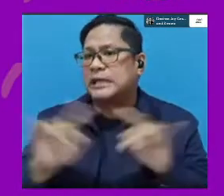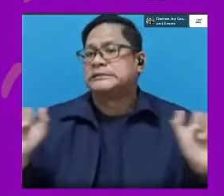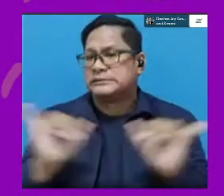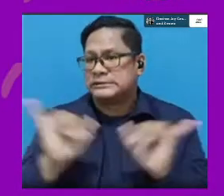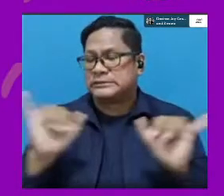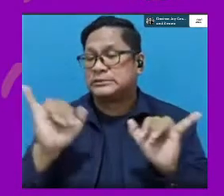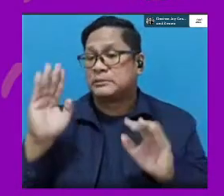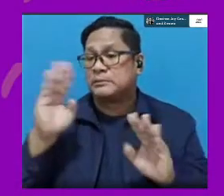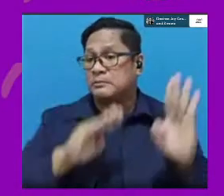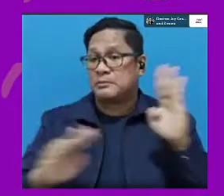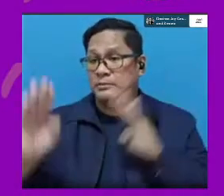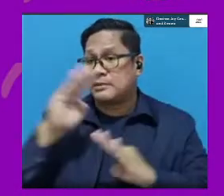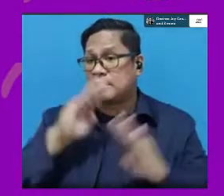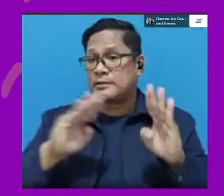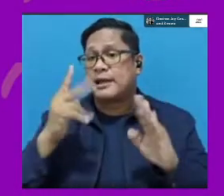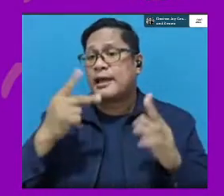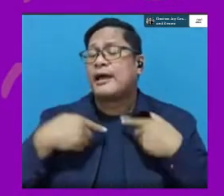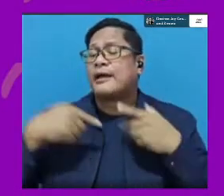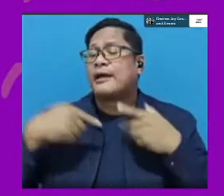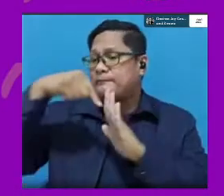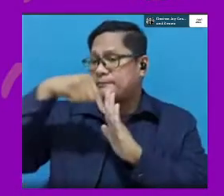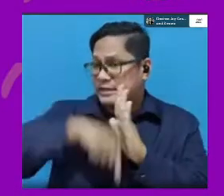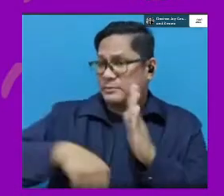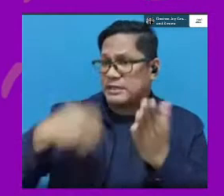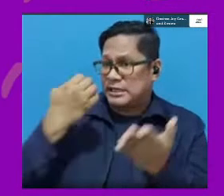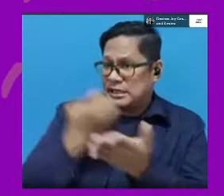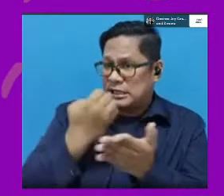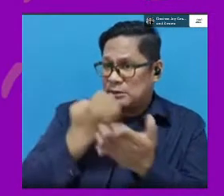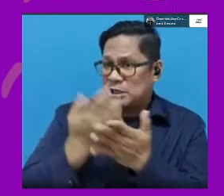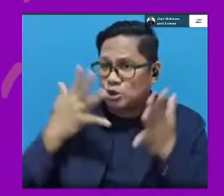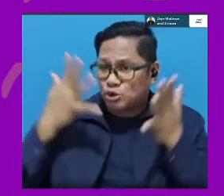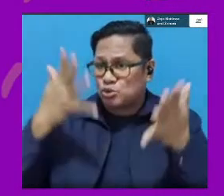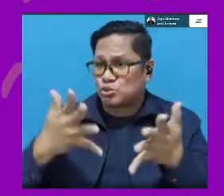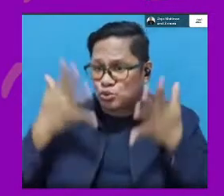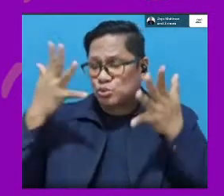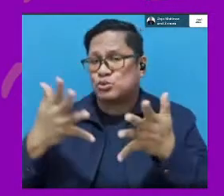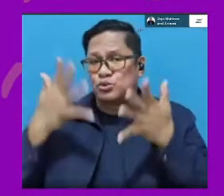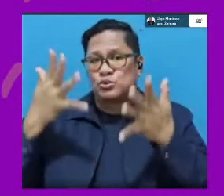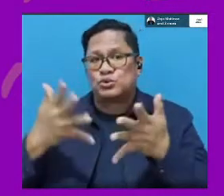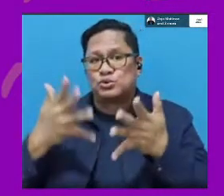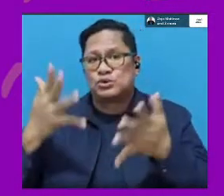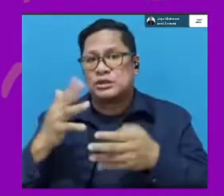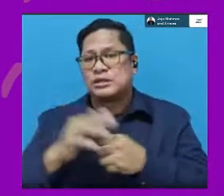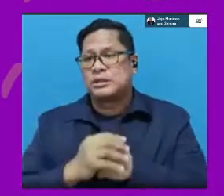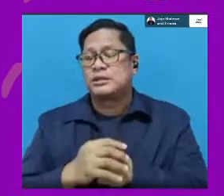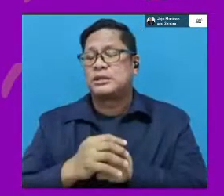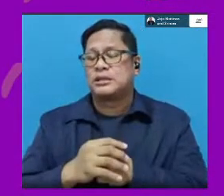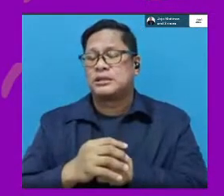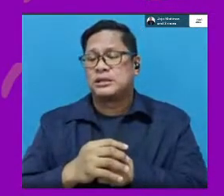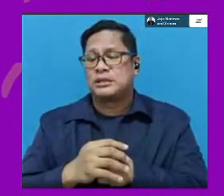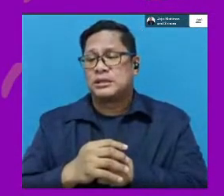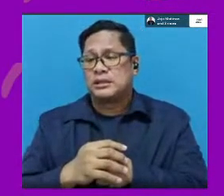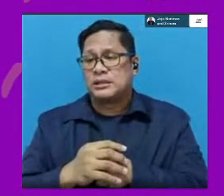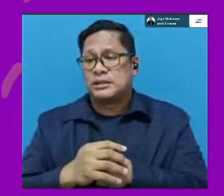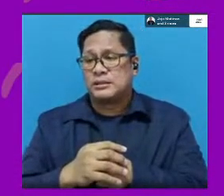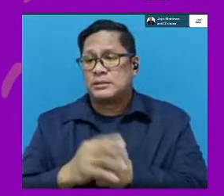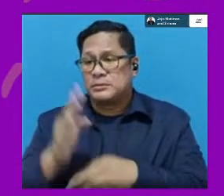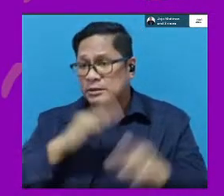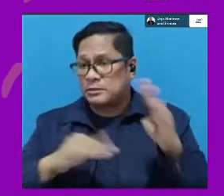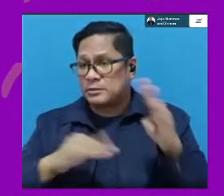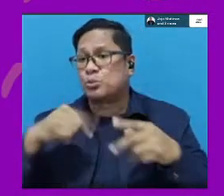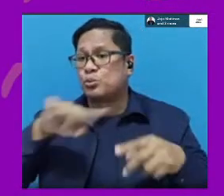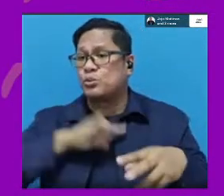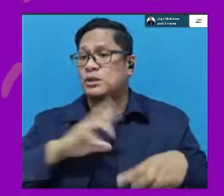crisis that has deep economic and social social implications, we